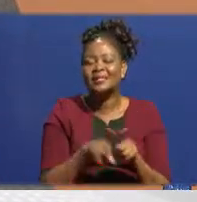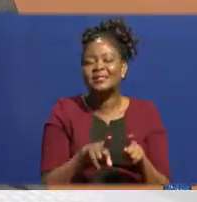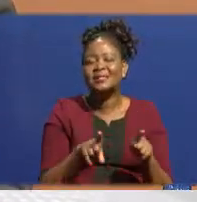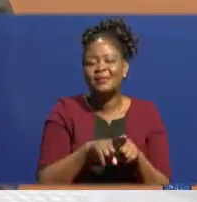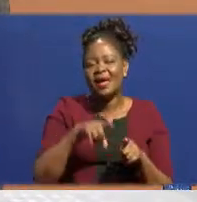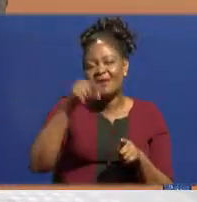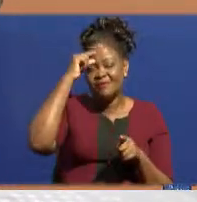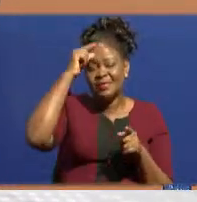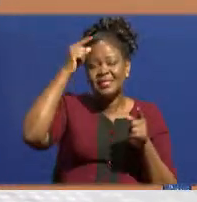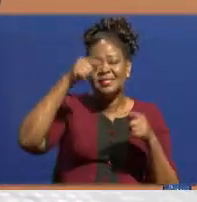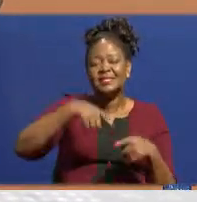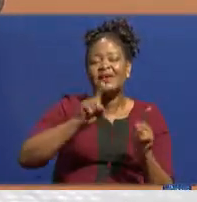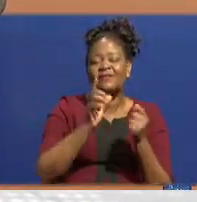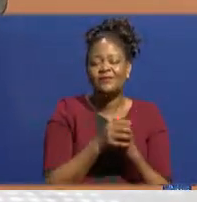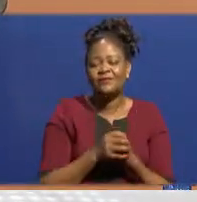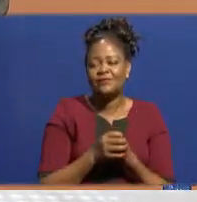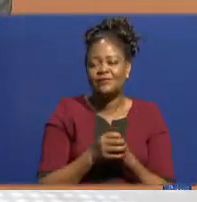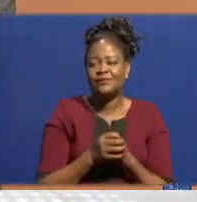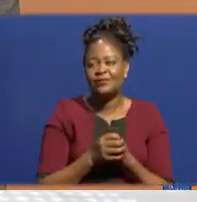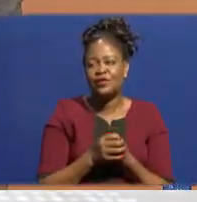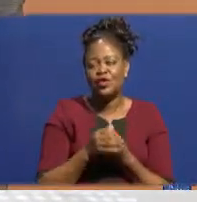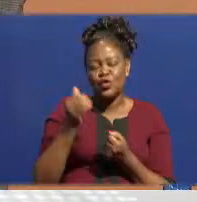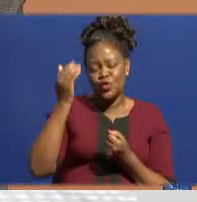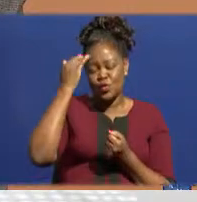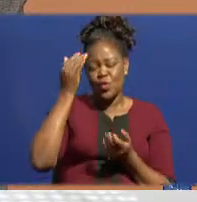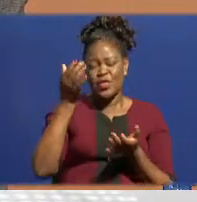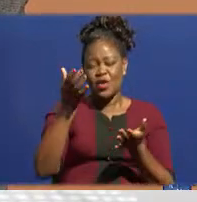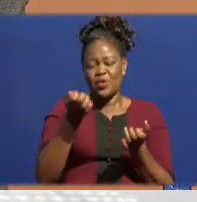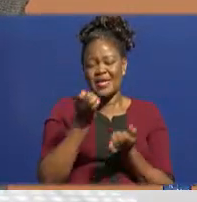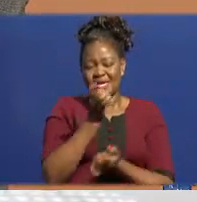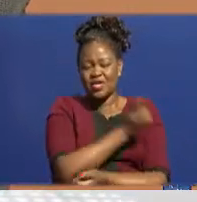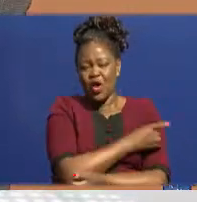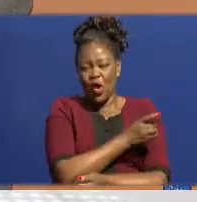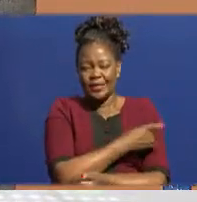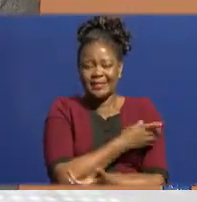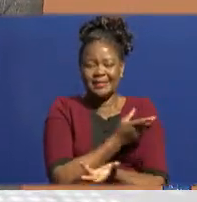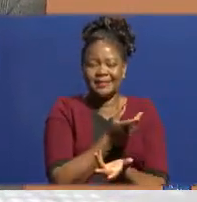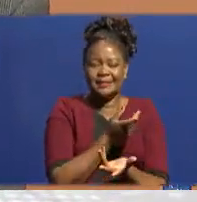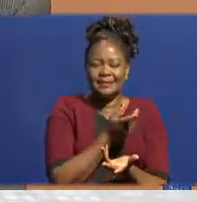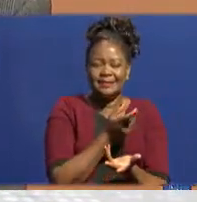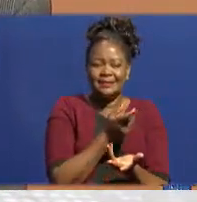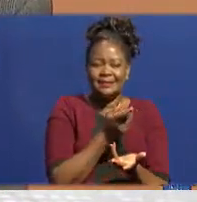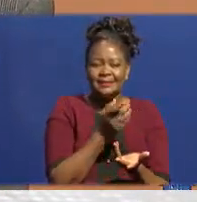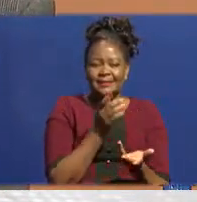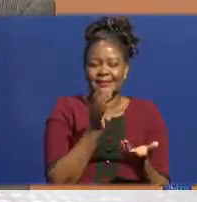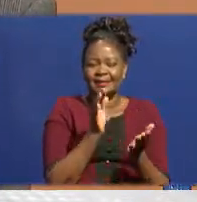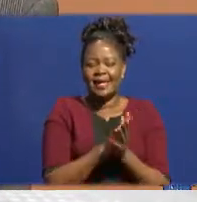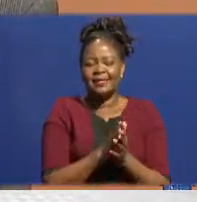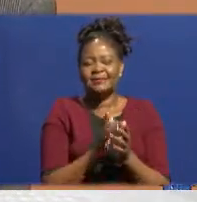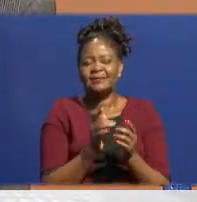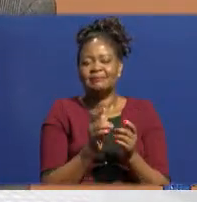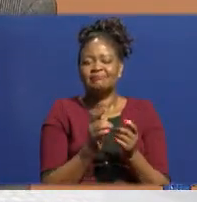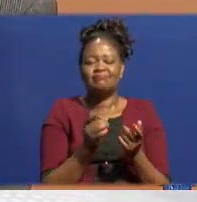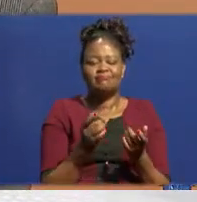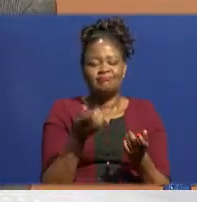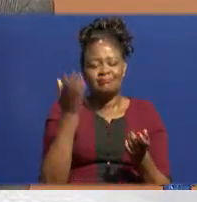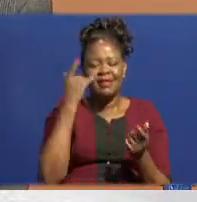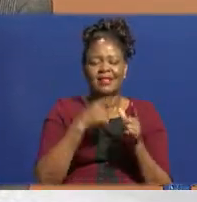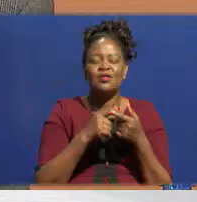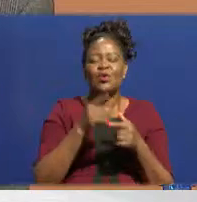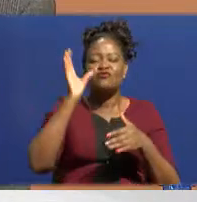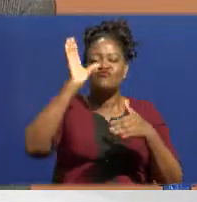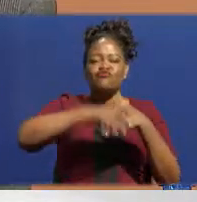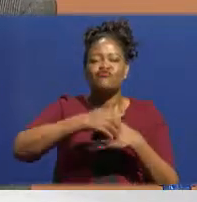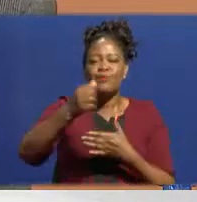government which the doctors, why are the doctors striking now? They want interns to be employed. That